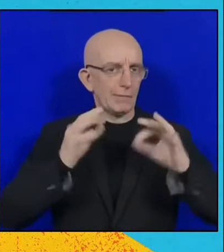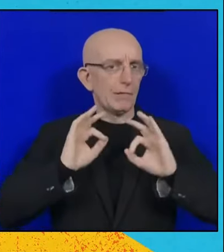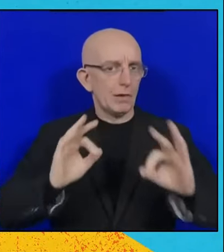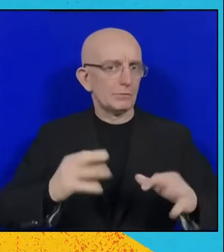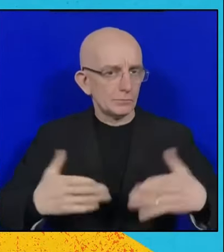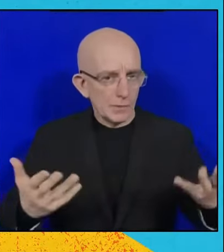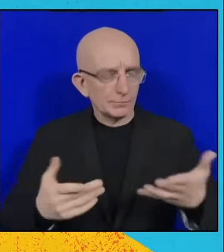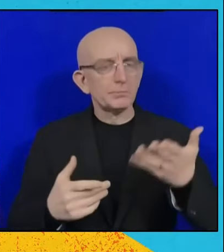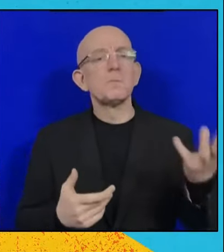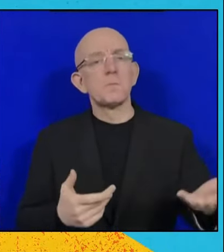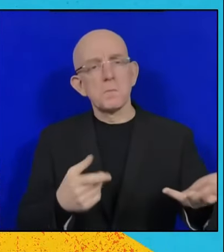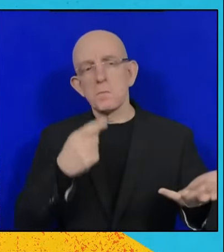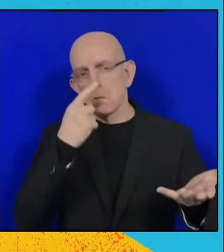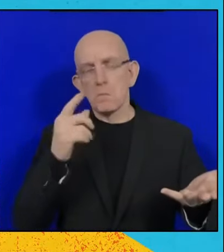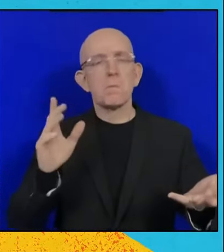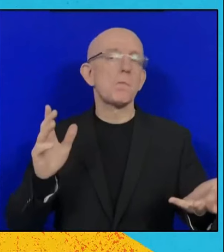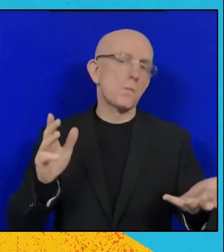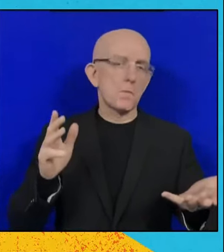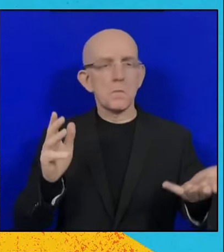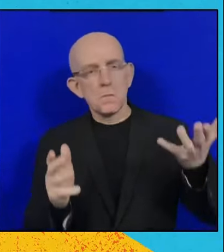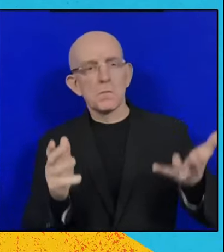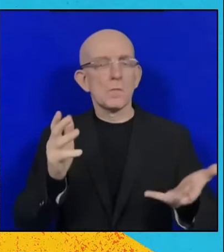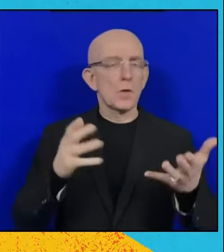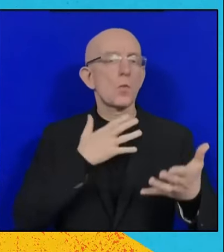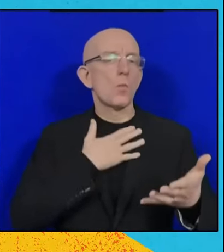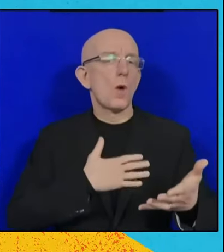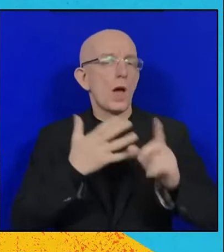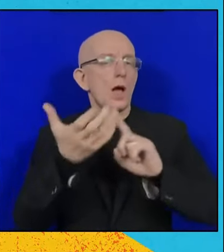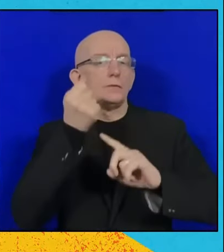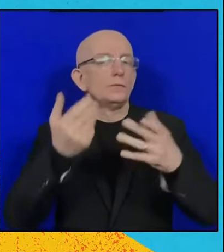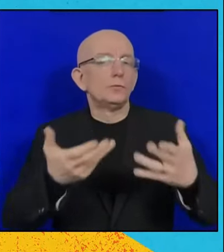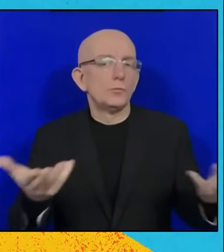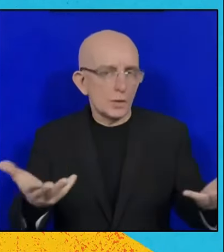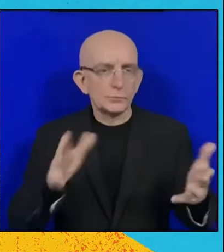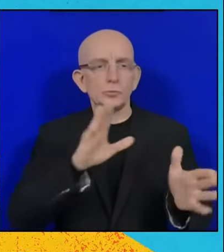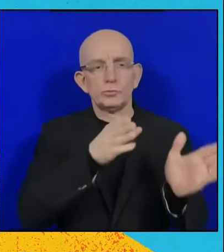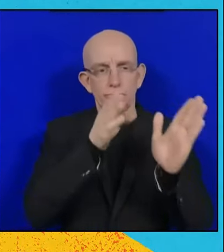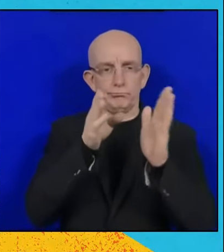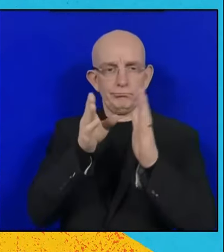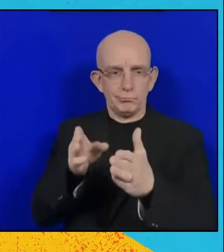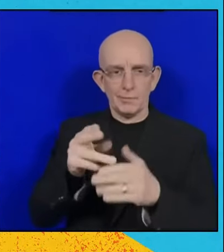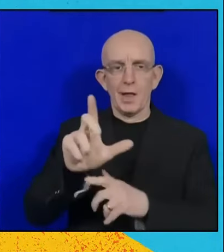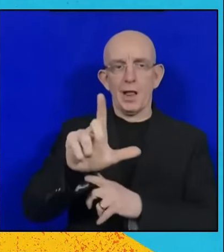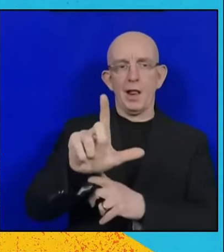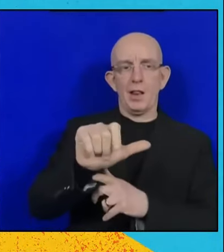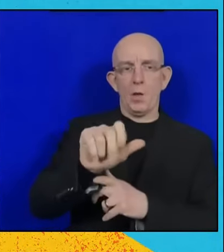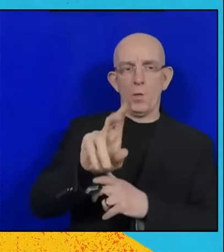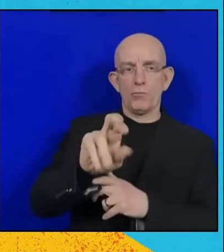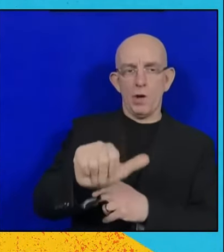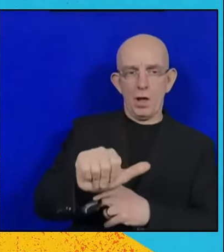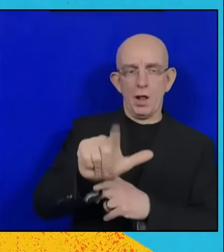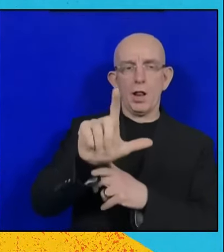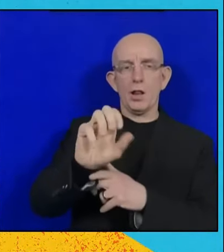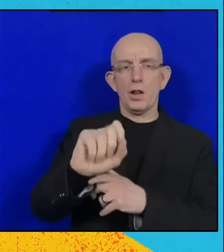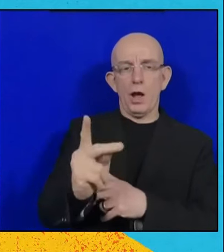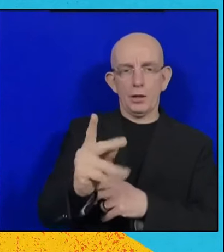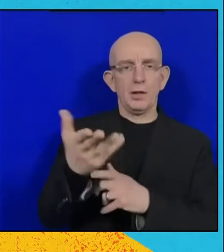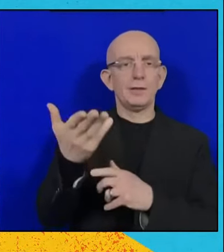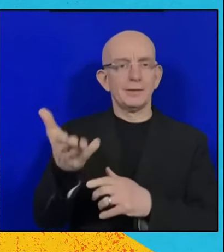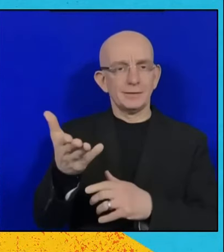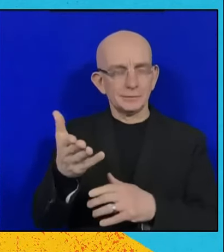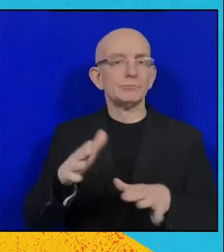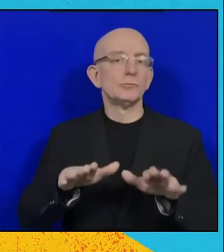the president of the Cambridge Climate Society and an advocate for youth engagement and climate education, among other talents. Please tell me you're from British